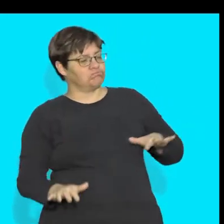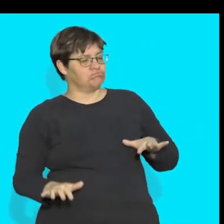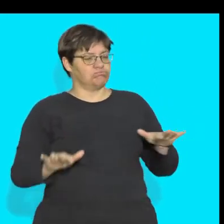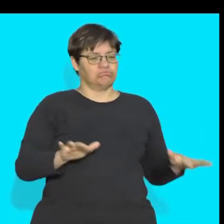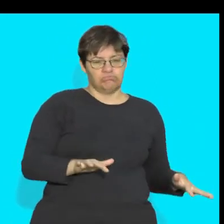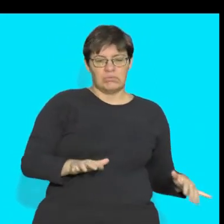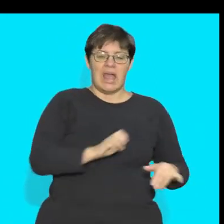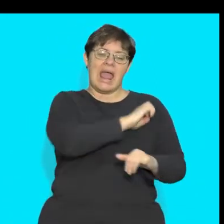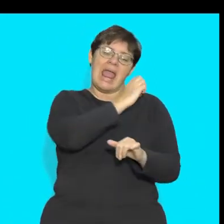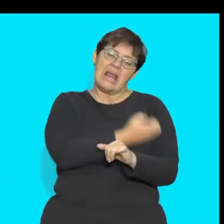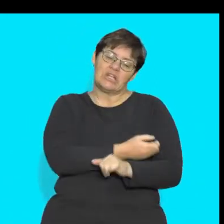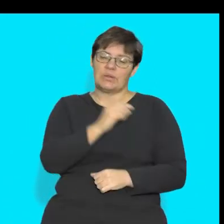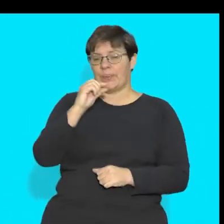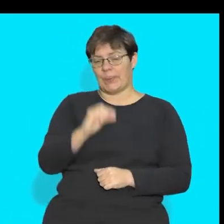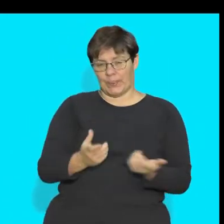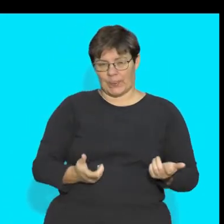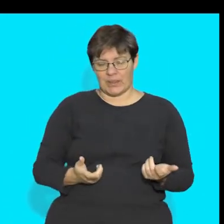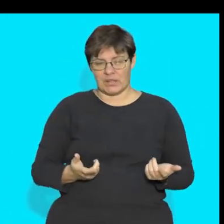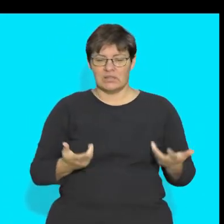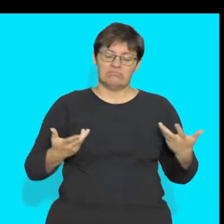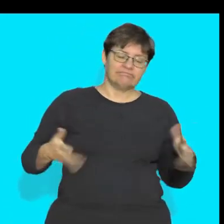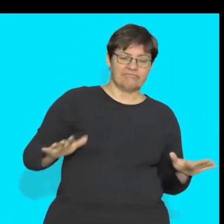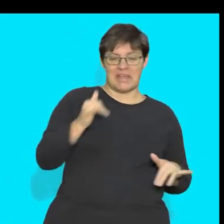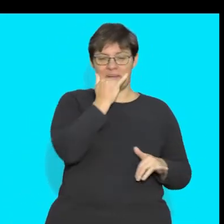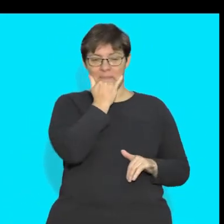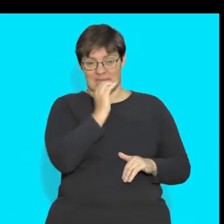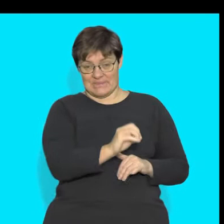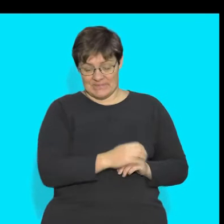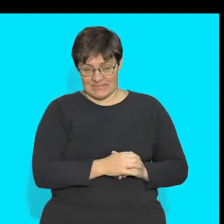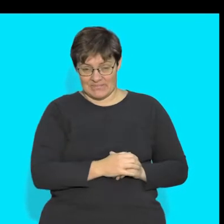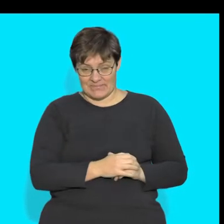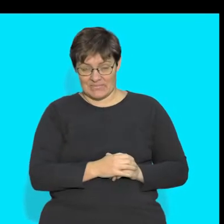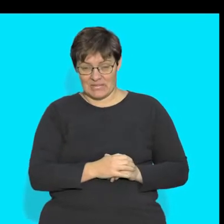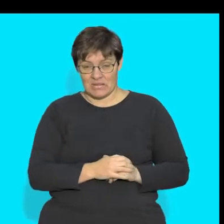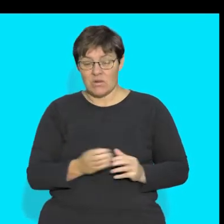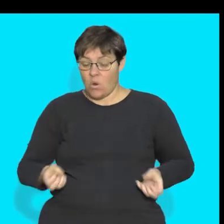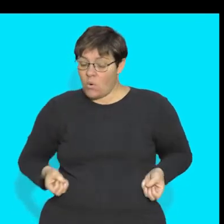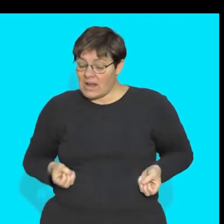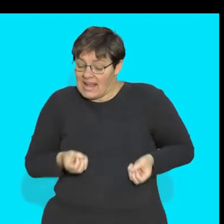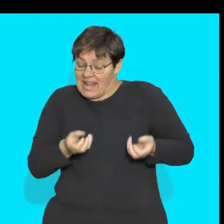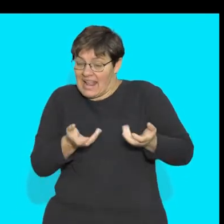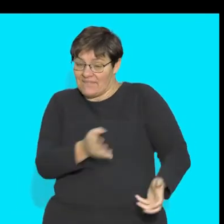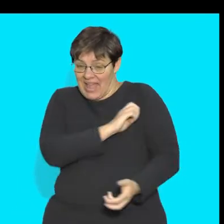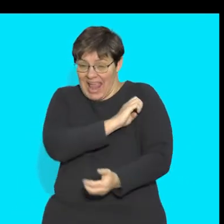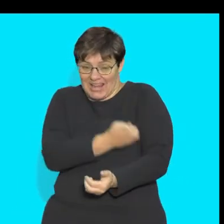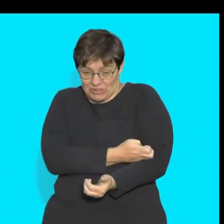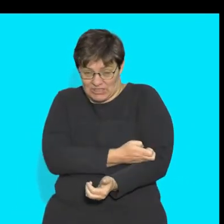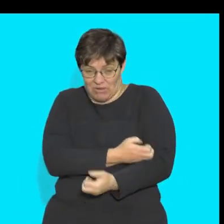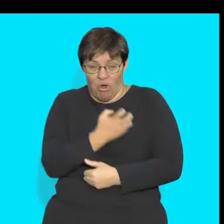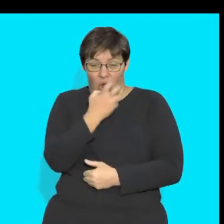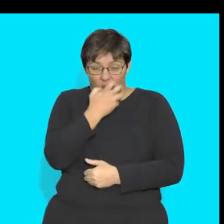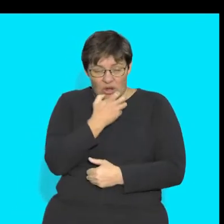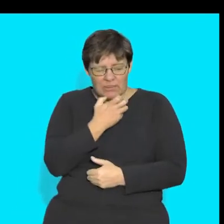calm, it's got the least amount of energy, it's all chilled, it's happy, okay? We give it lots of energy, so